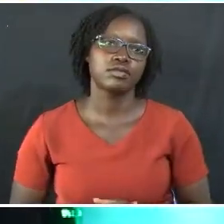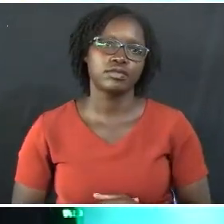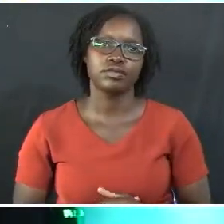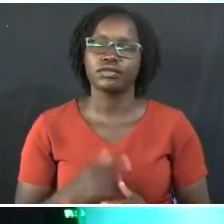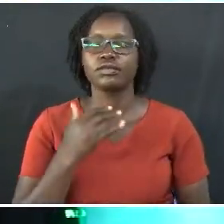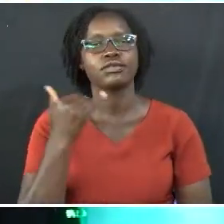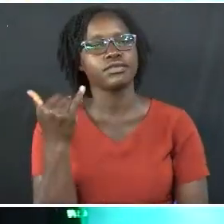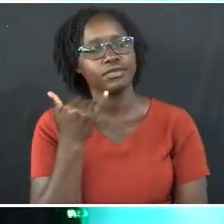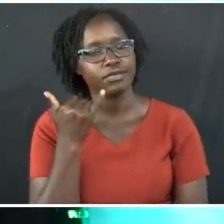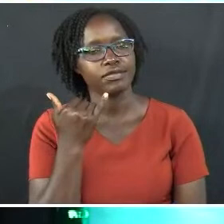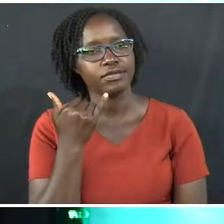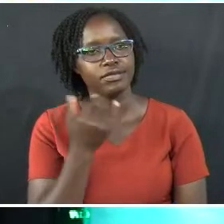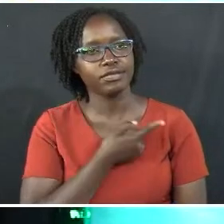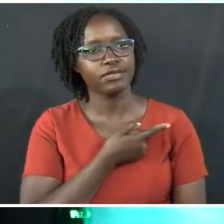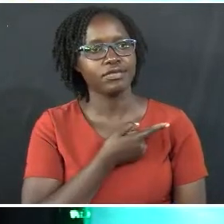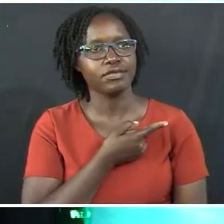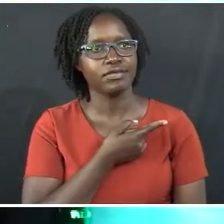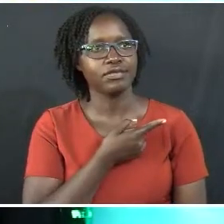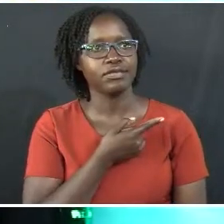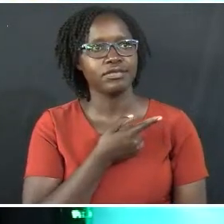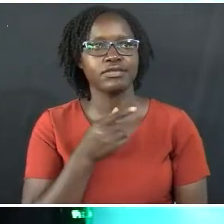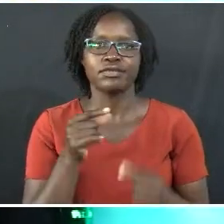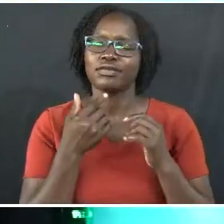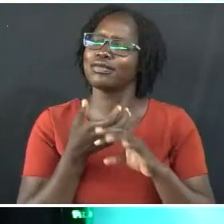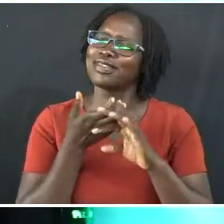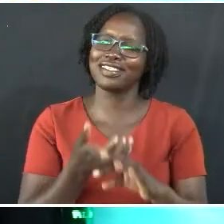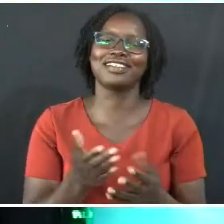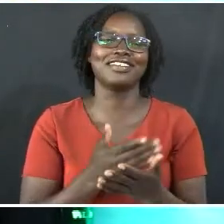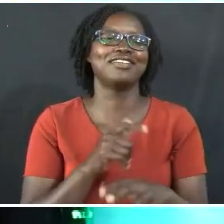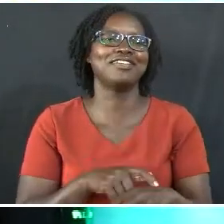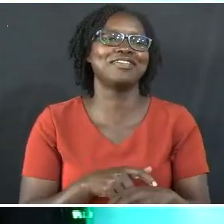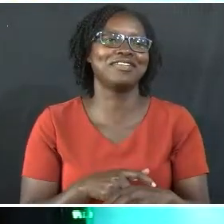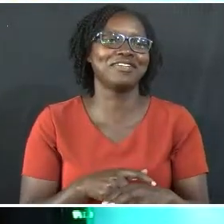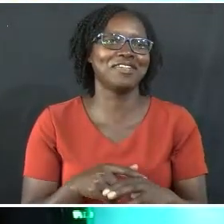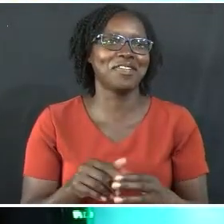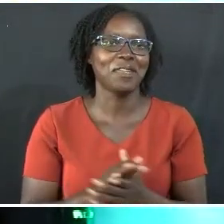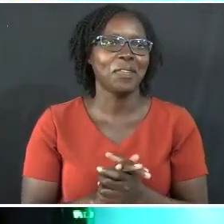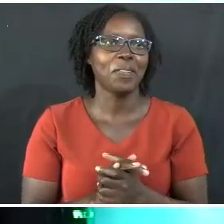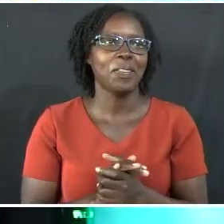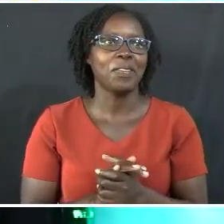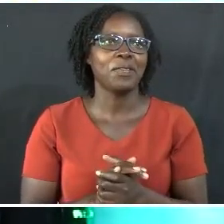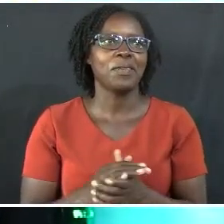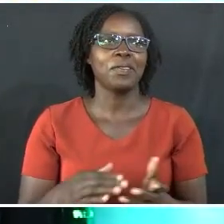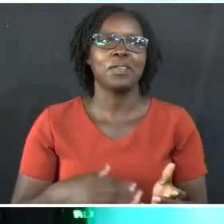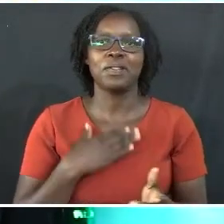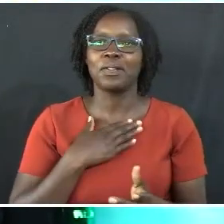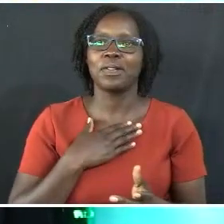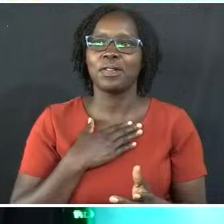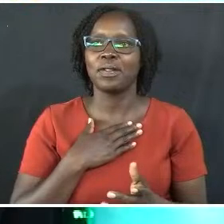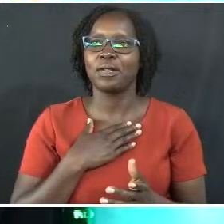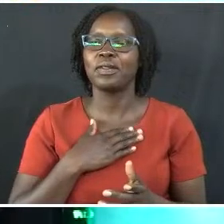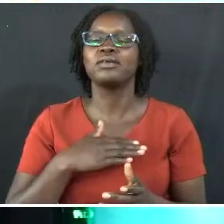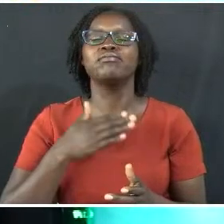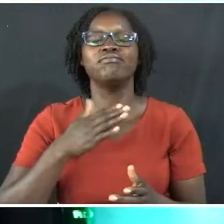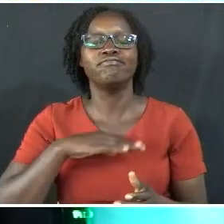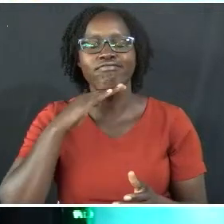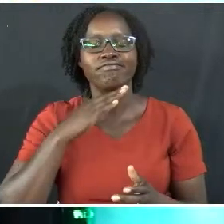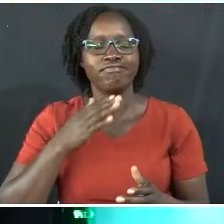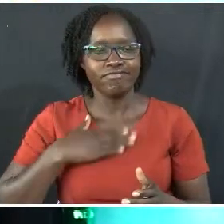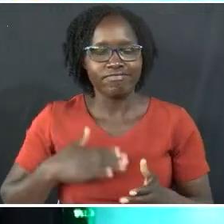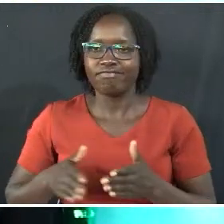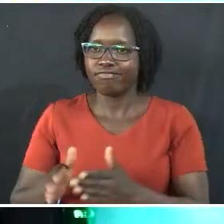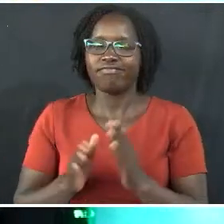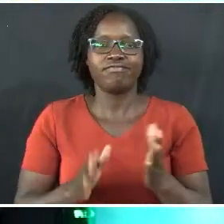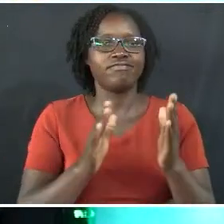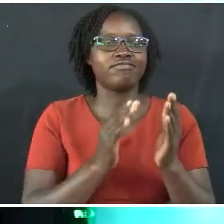they called me. Being a pastor is very difficult. You have to visit the mortuary. You have to visit